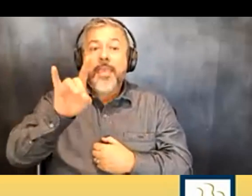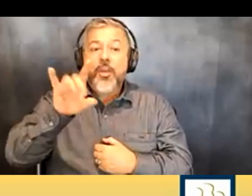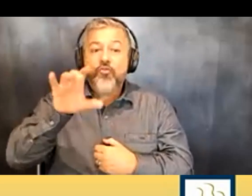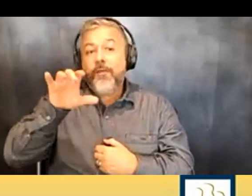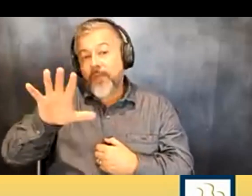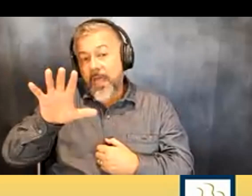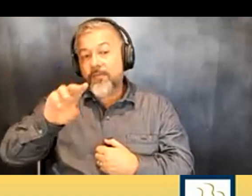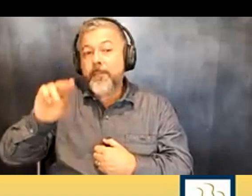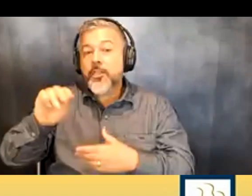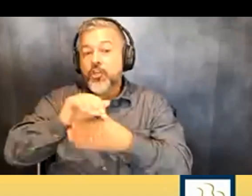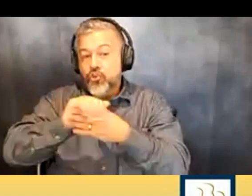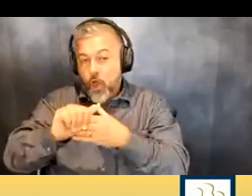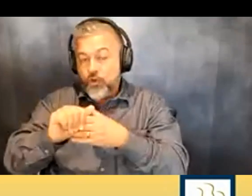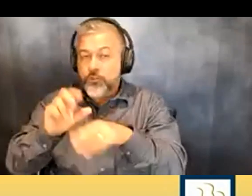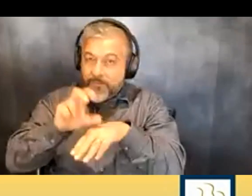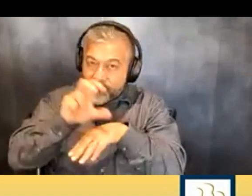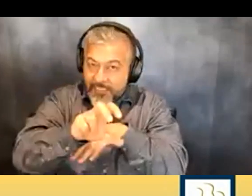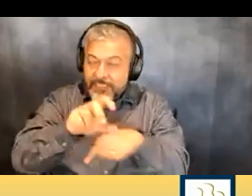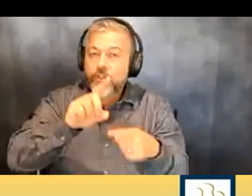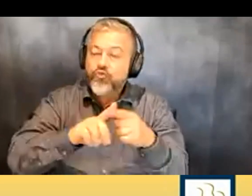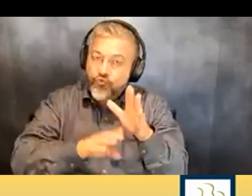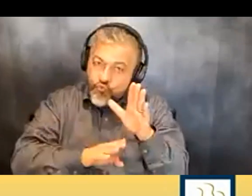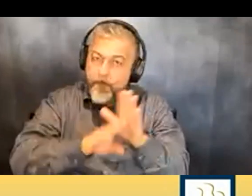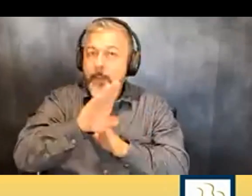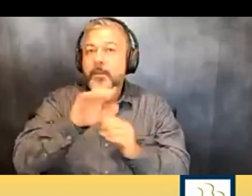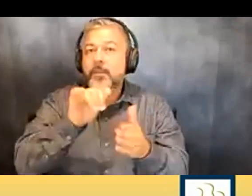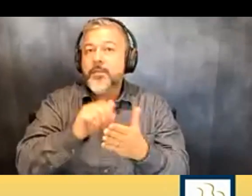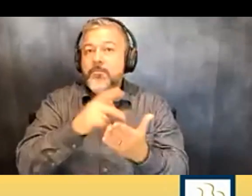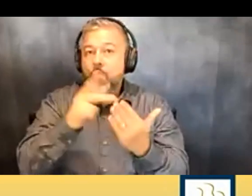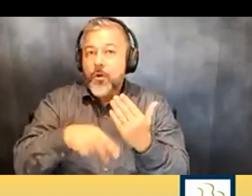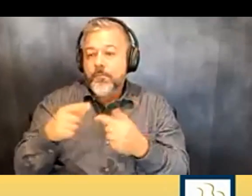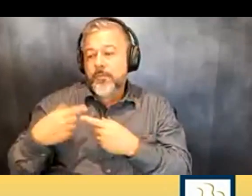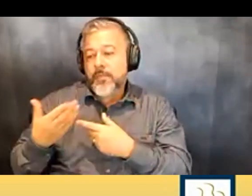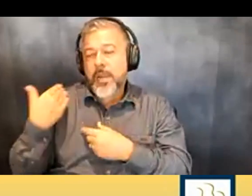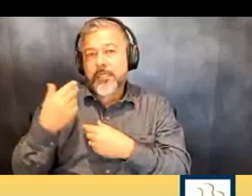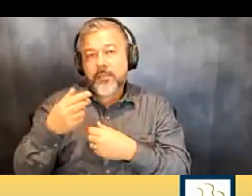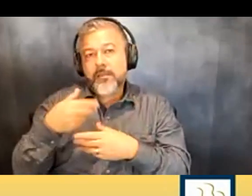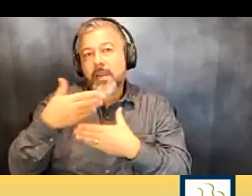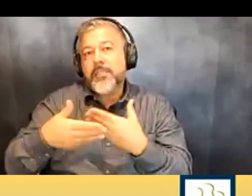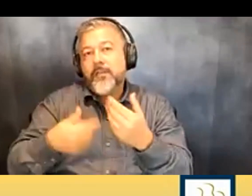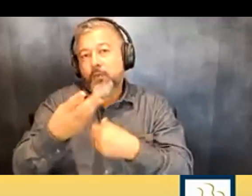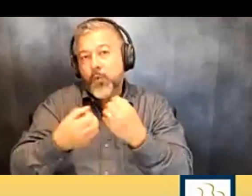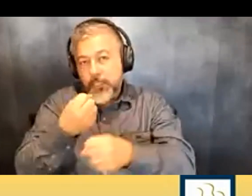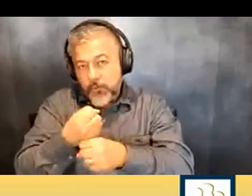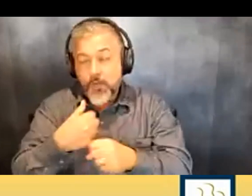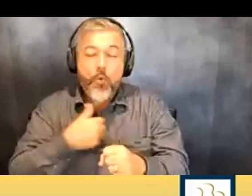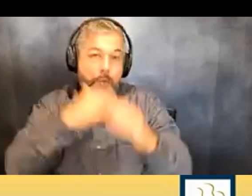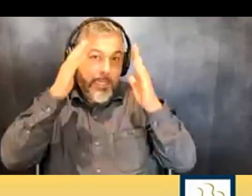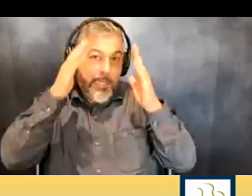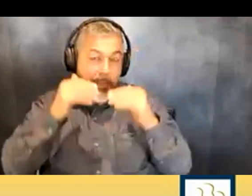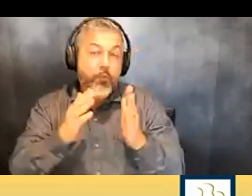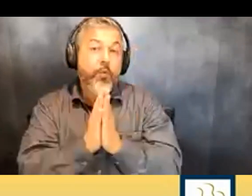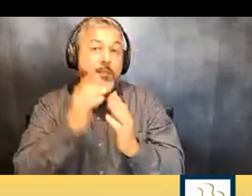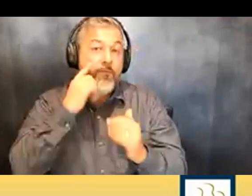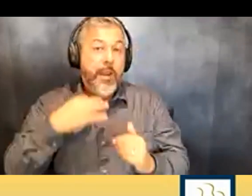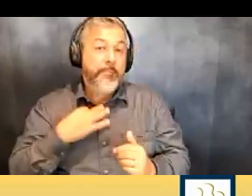$805 million invested to ramp up this program over the next few years. And we expect our request for applications